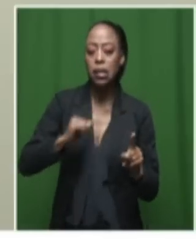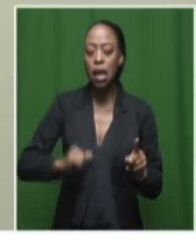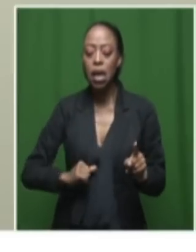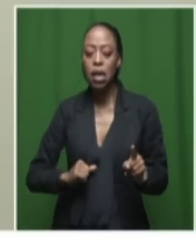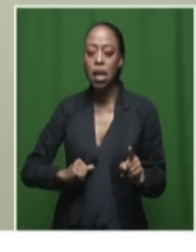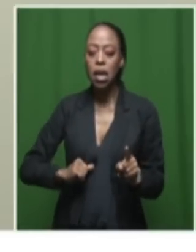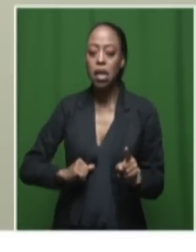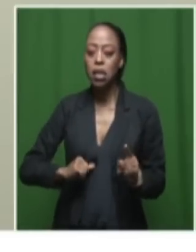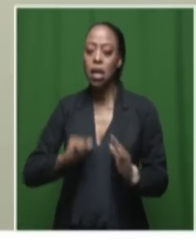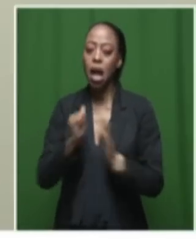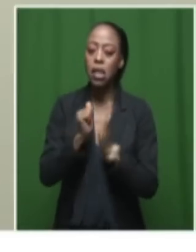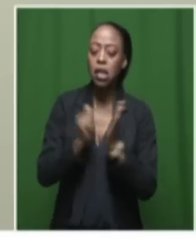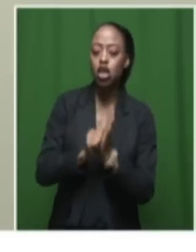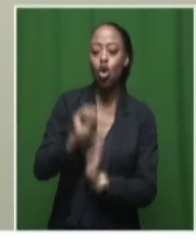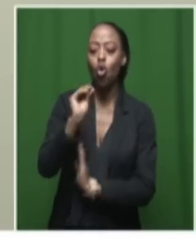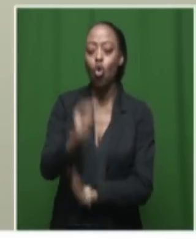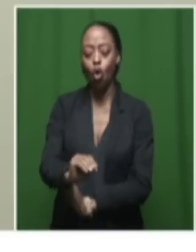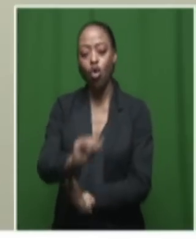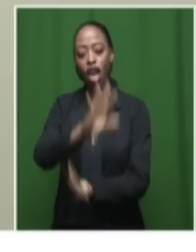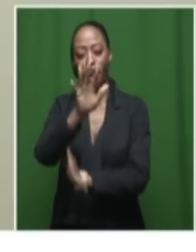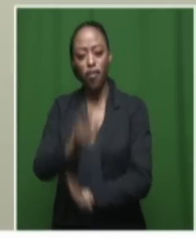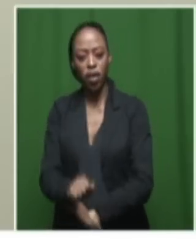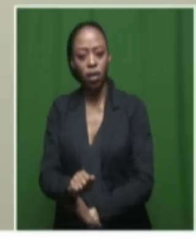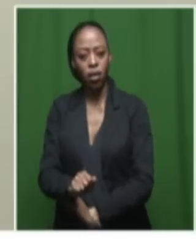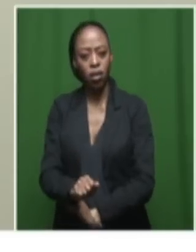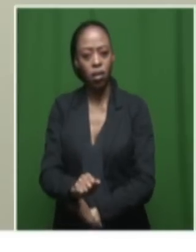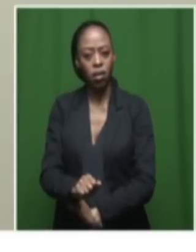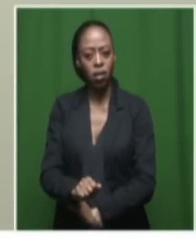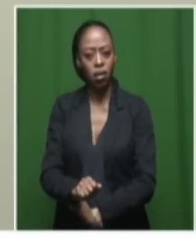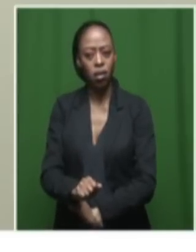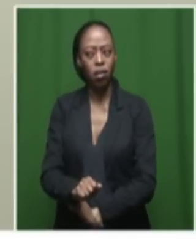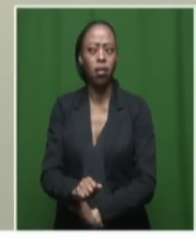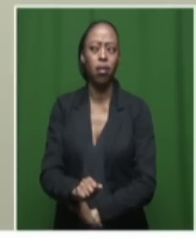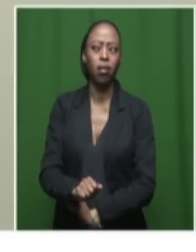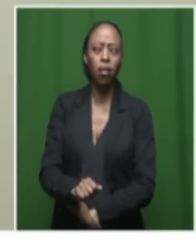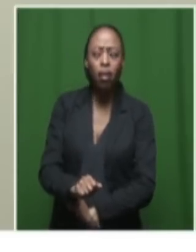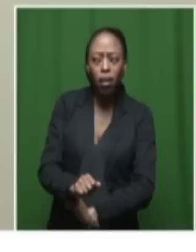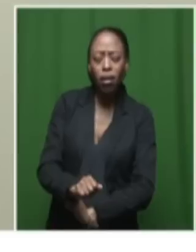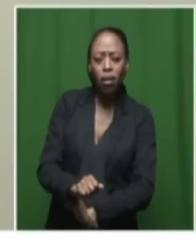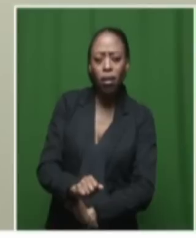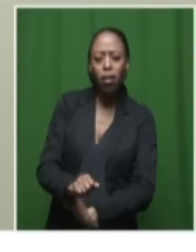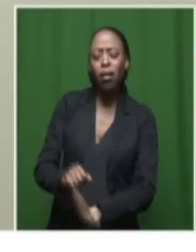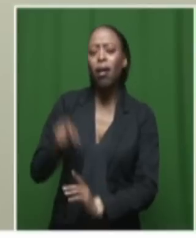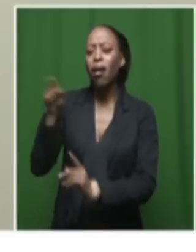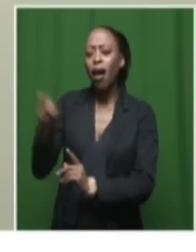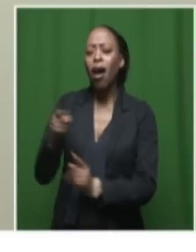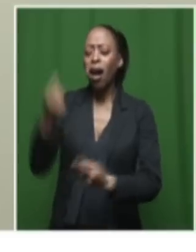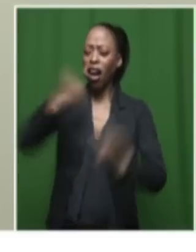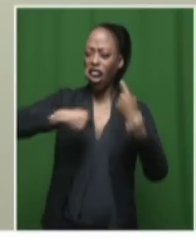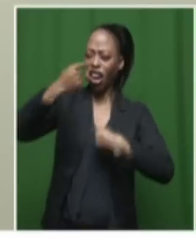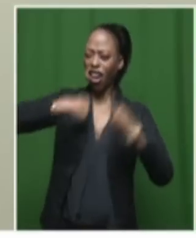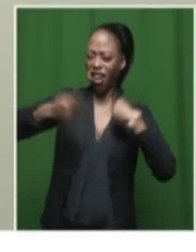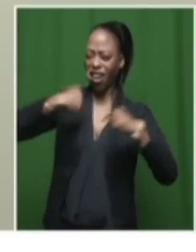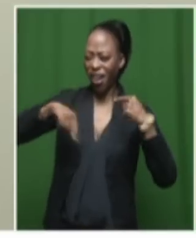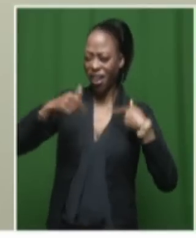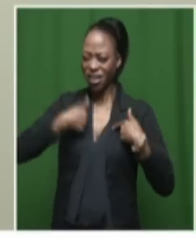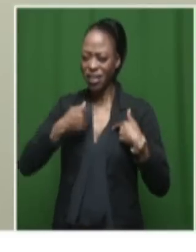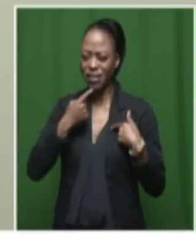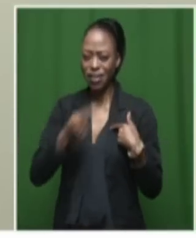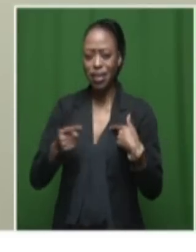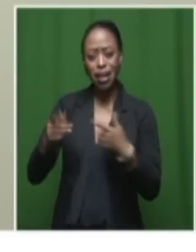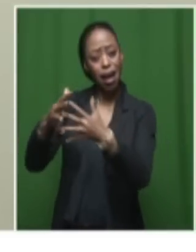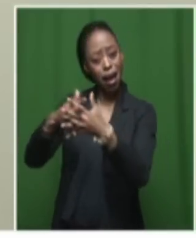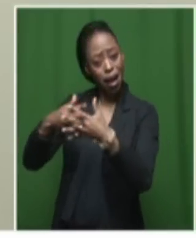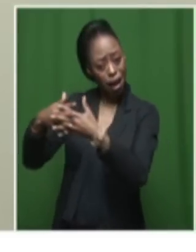imperialist agenda in Africa, and at the same time criticizes us for saying that there's an American